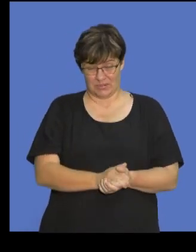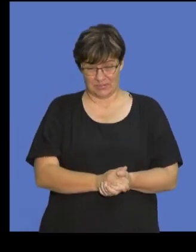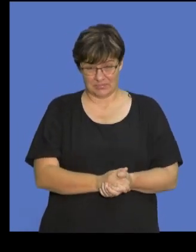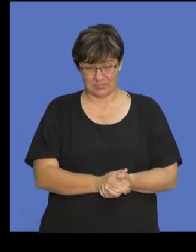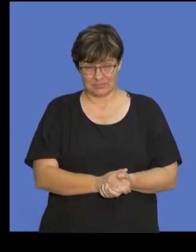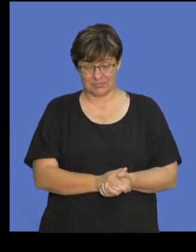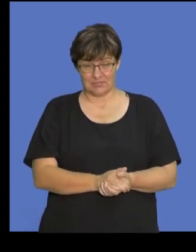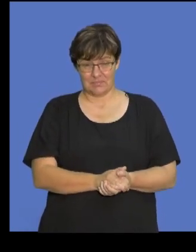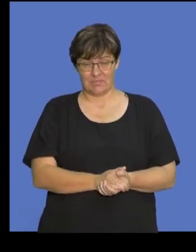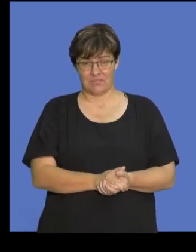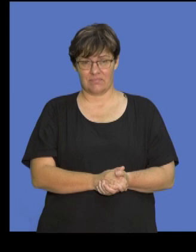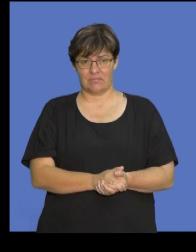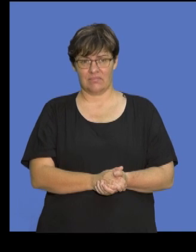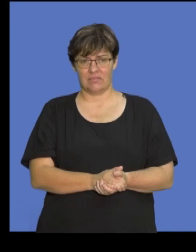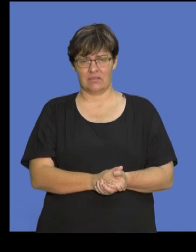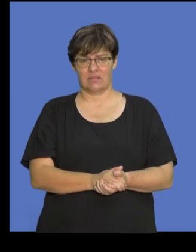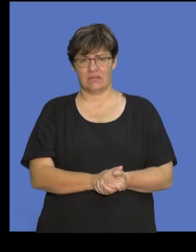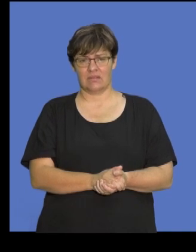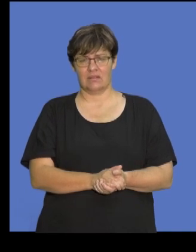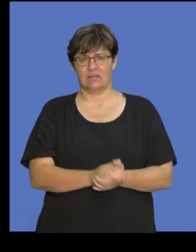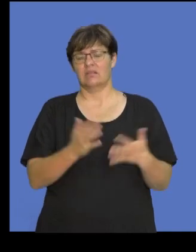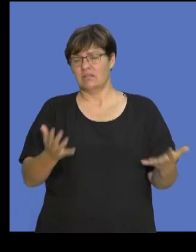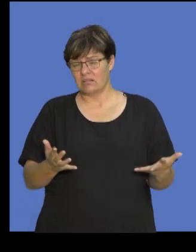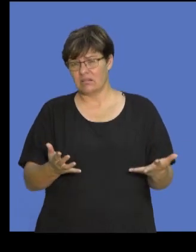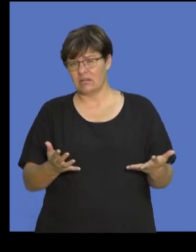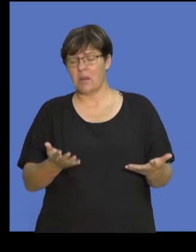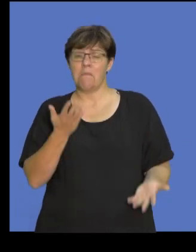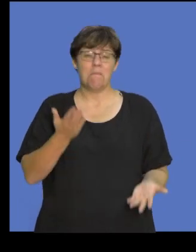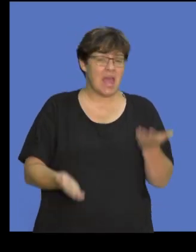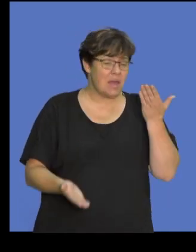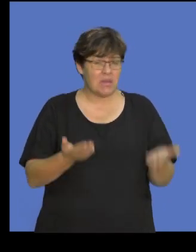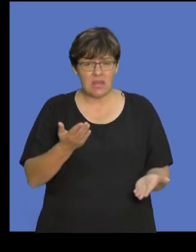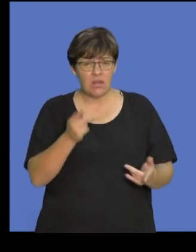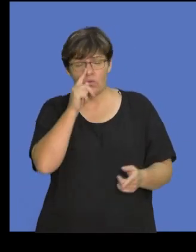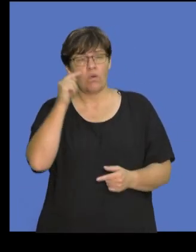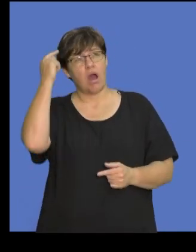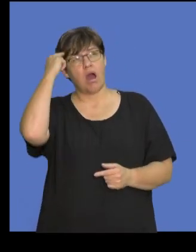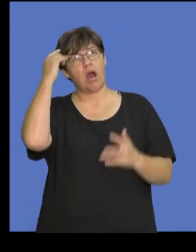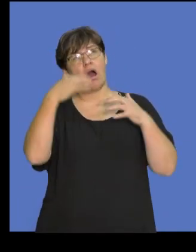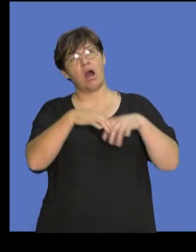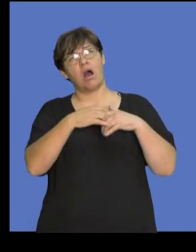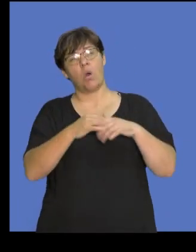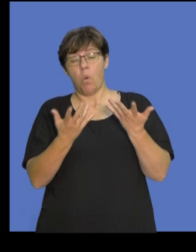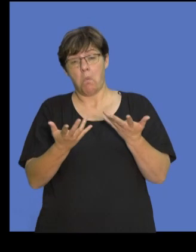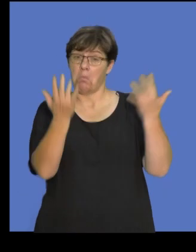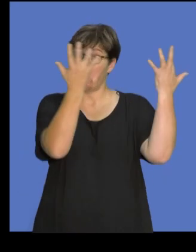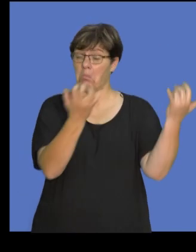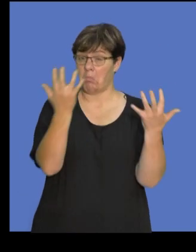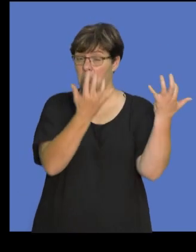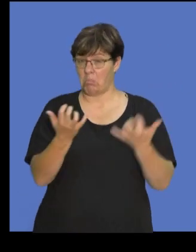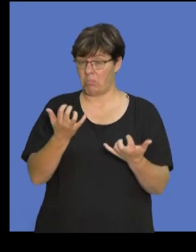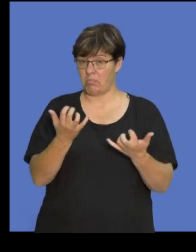mark around that. But what are the chances that you can guess or calculate